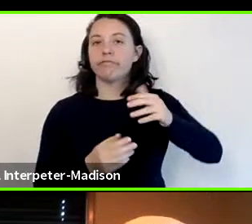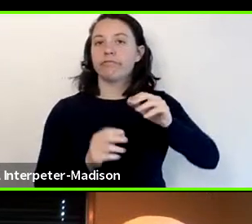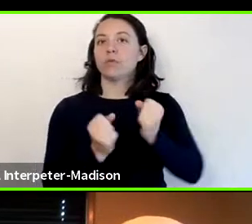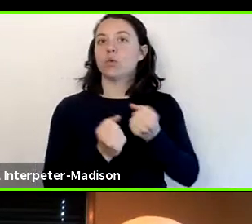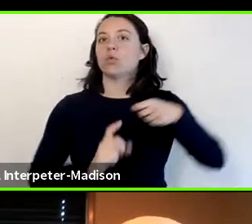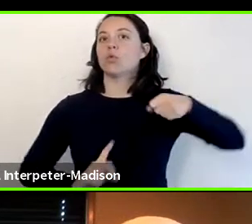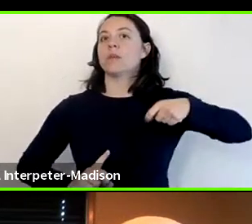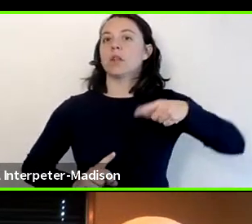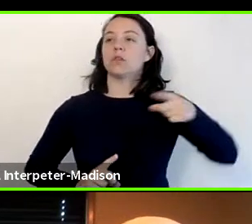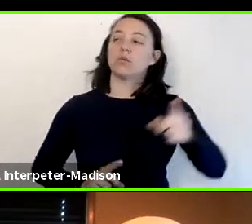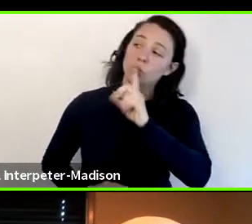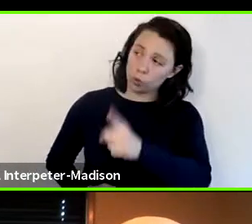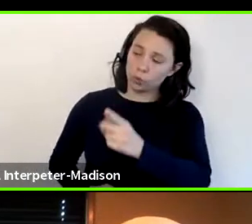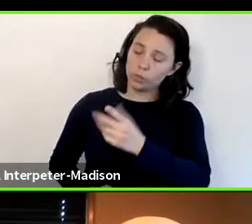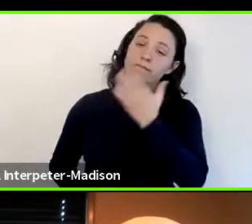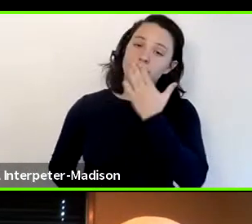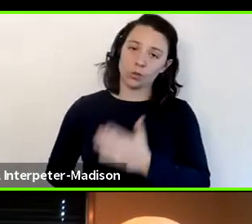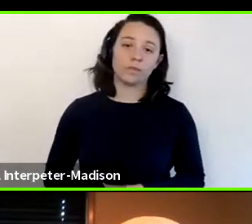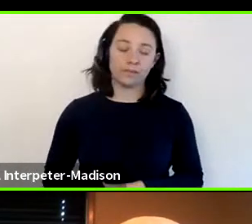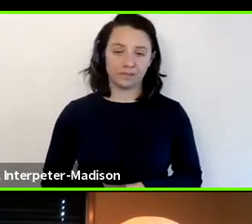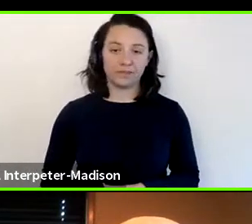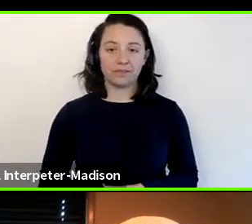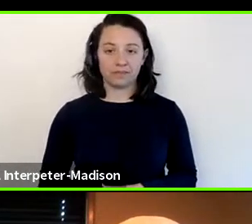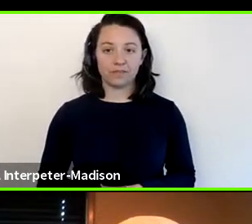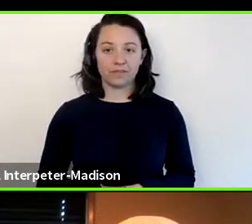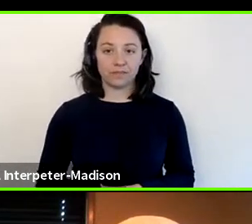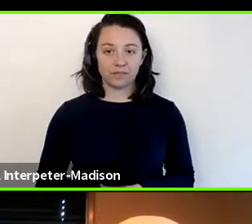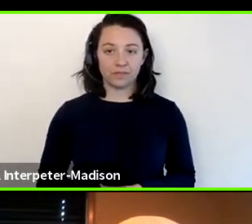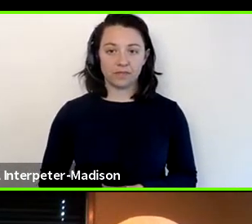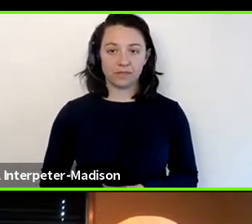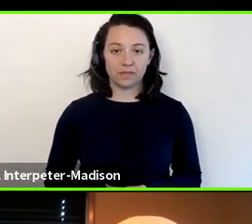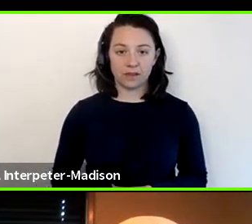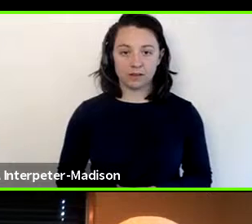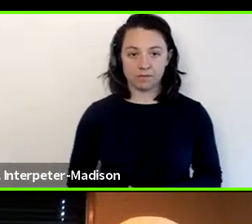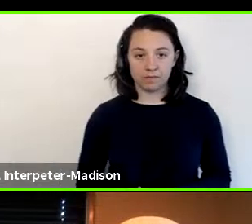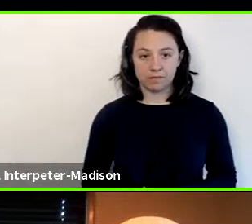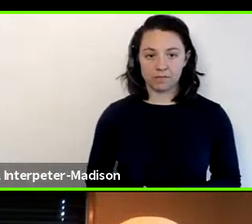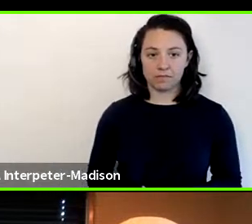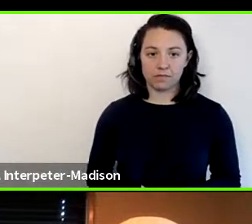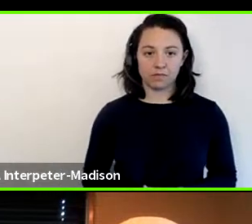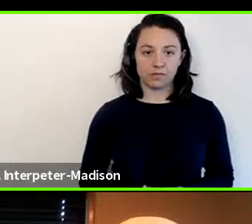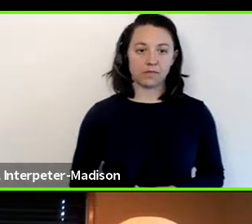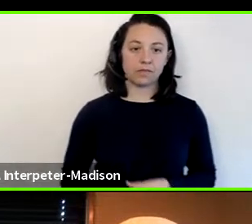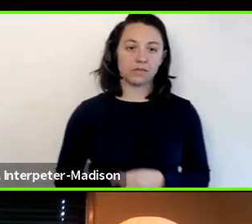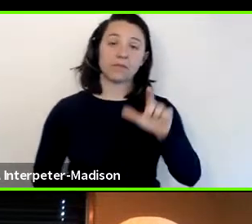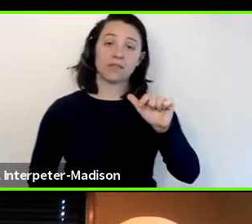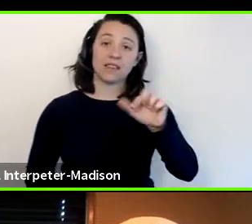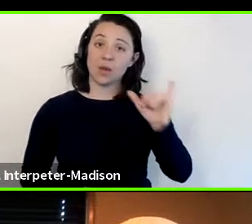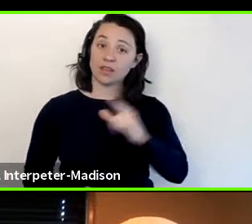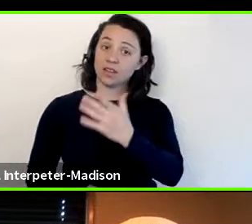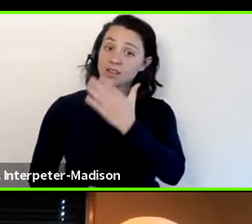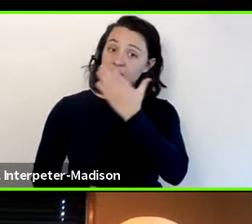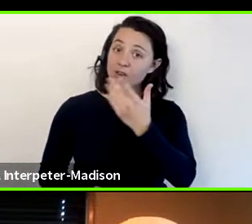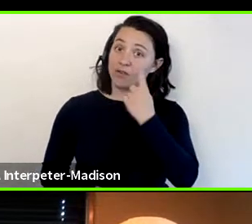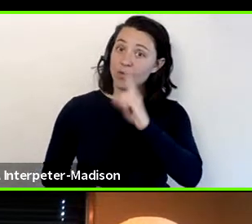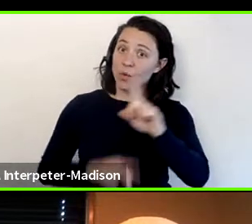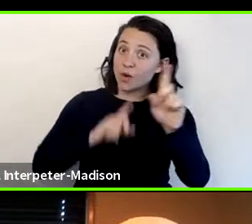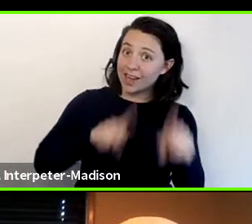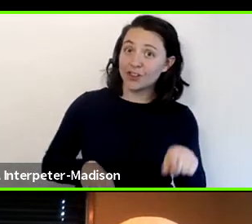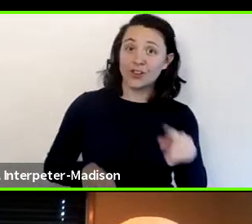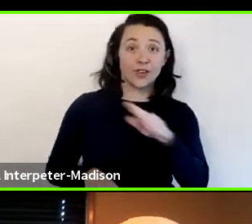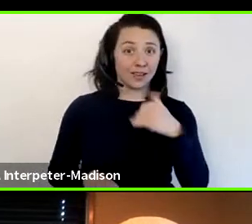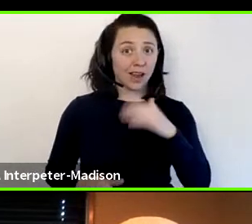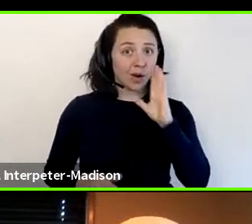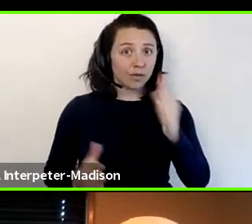you. Thank you for your answers. And I'm going to say mine soon because I need some sanity.